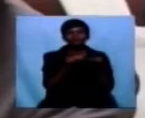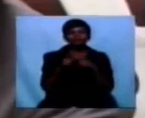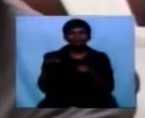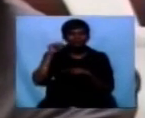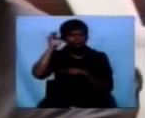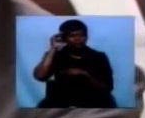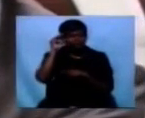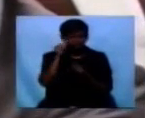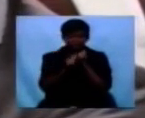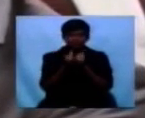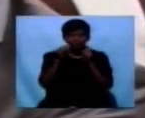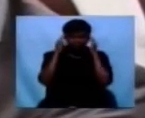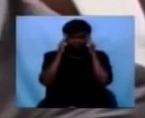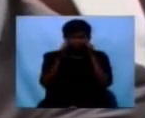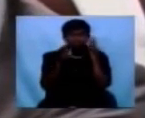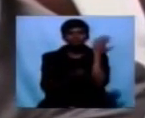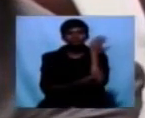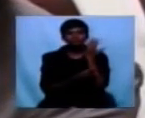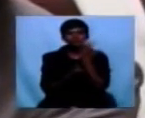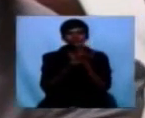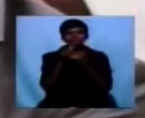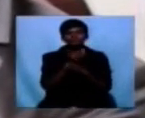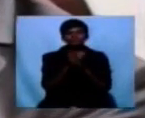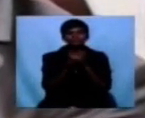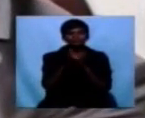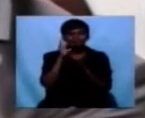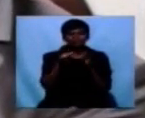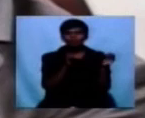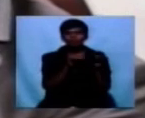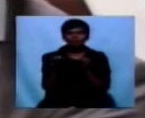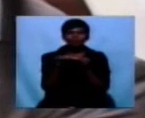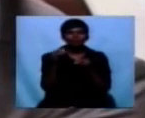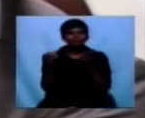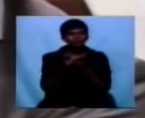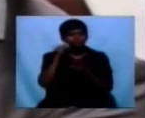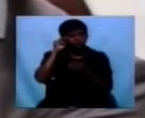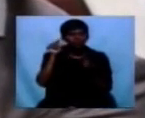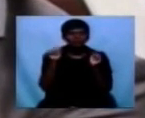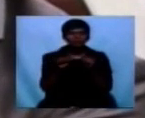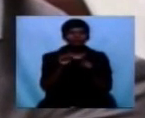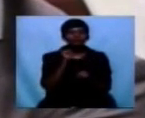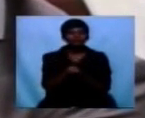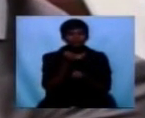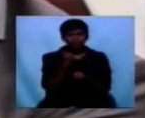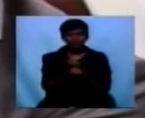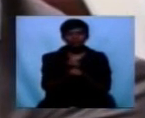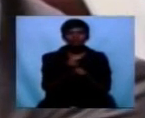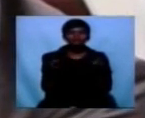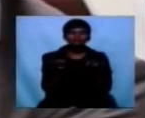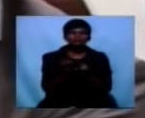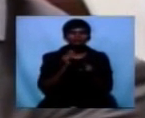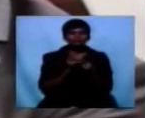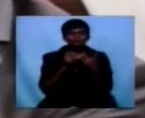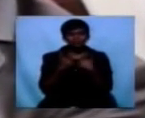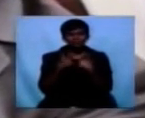that are dealing with infrastructure development will move in the new ministry so that we can hit the ground running. And we have come up with